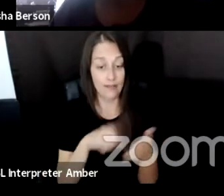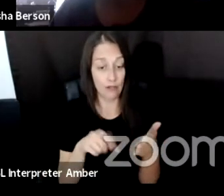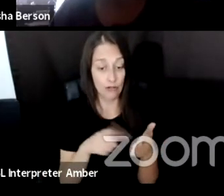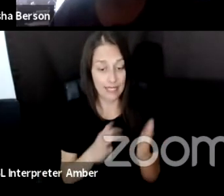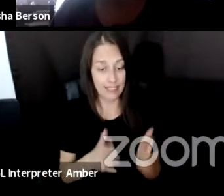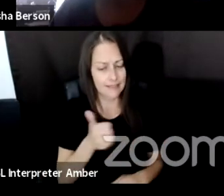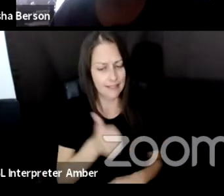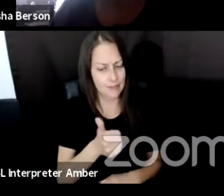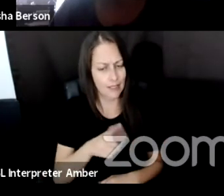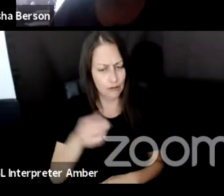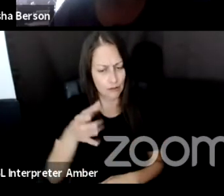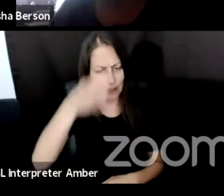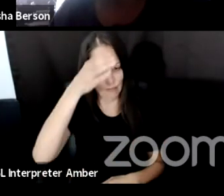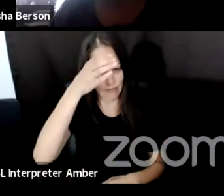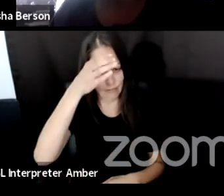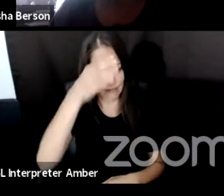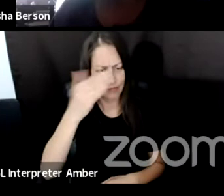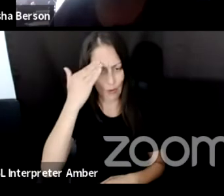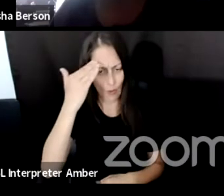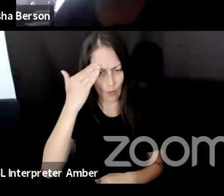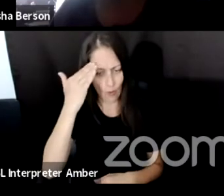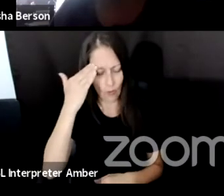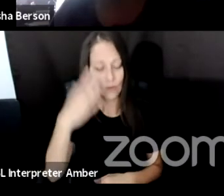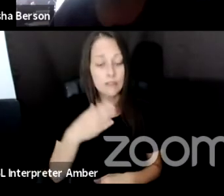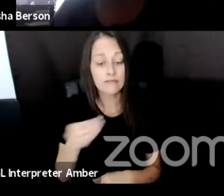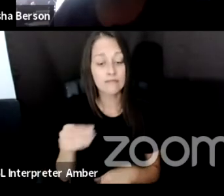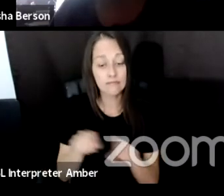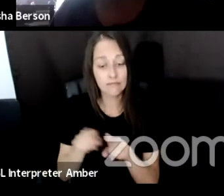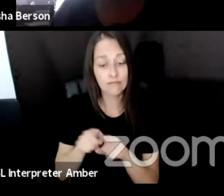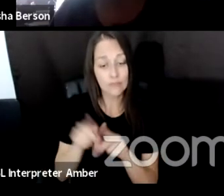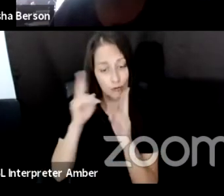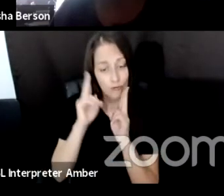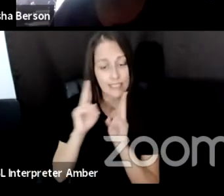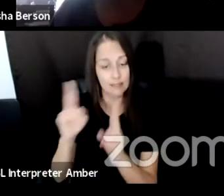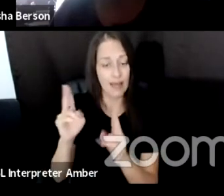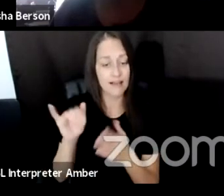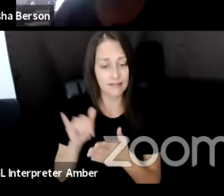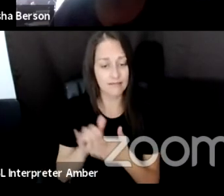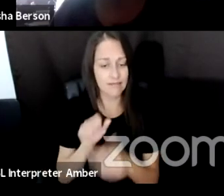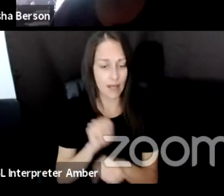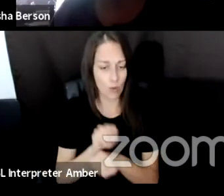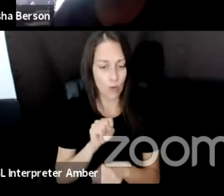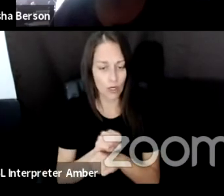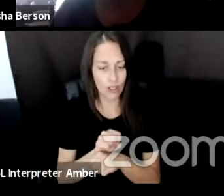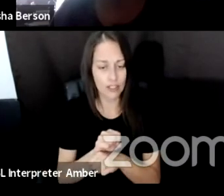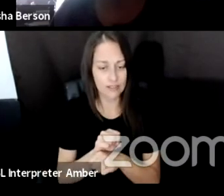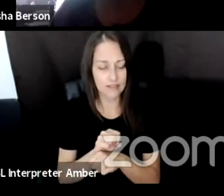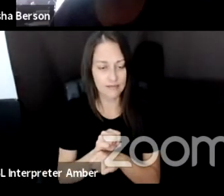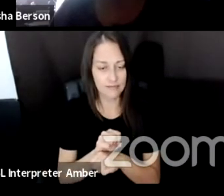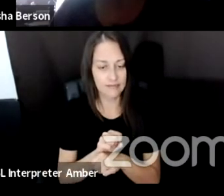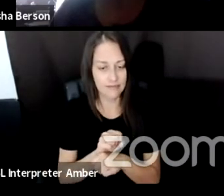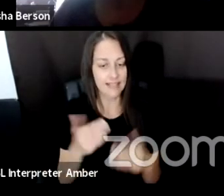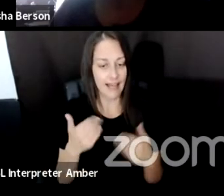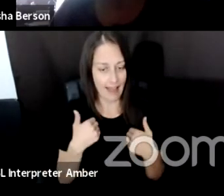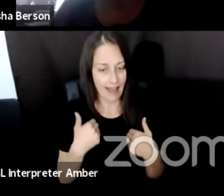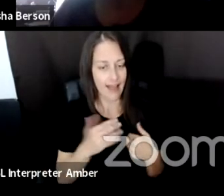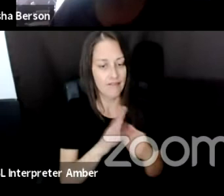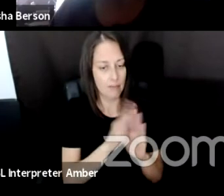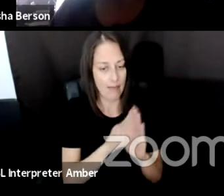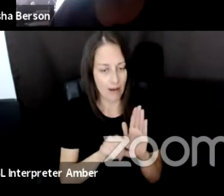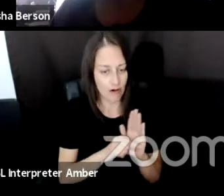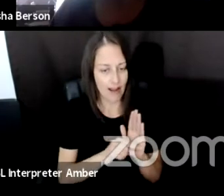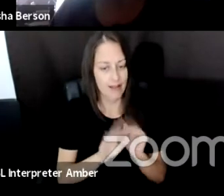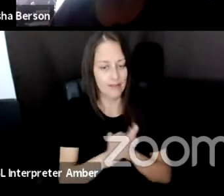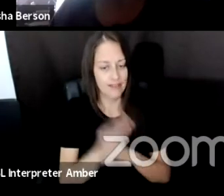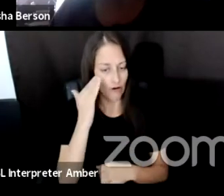I think it's important to show respect to the work that's being made by bringing that kind of knowledge to the table.